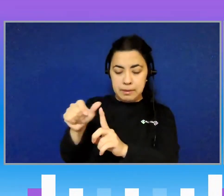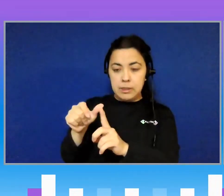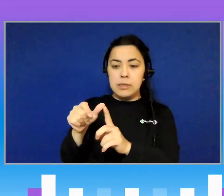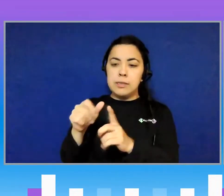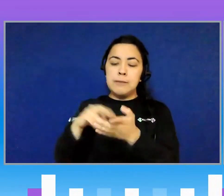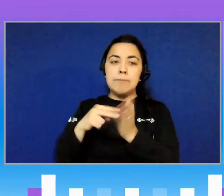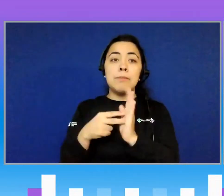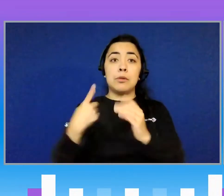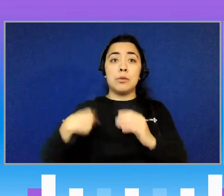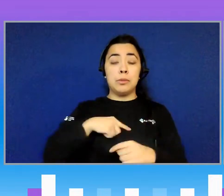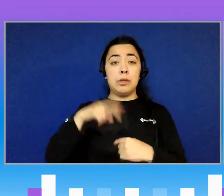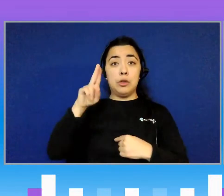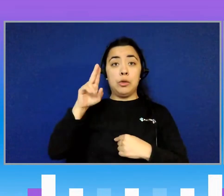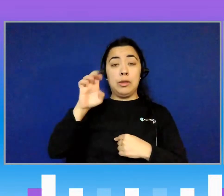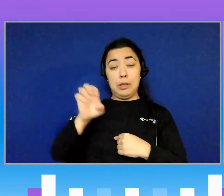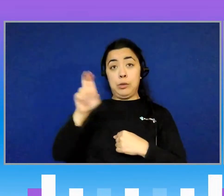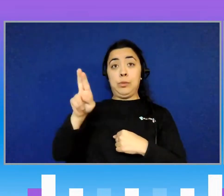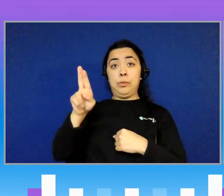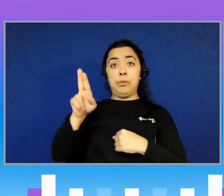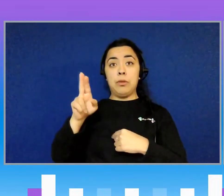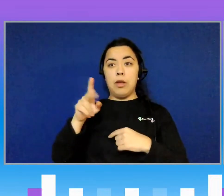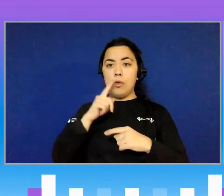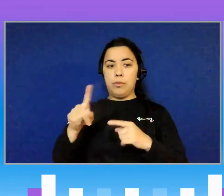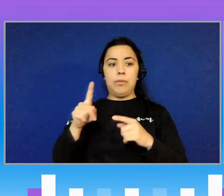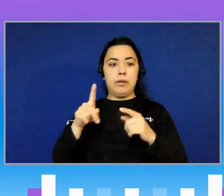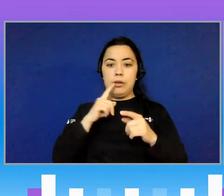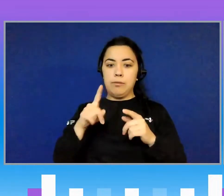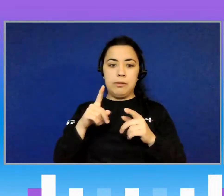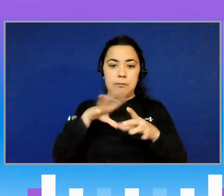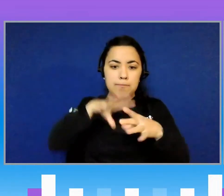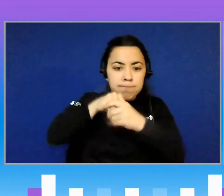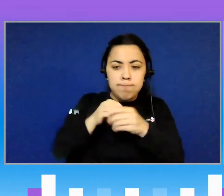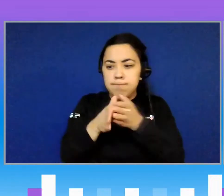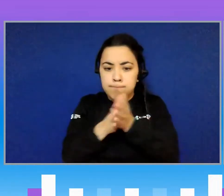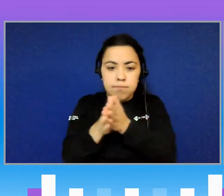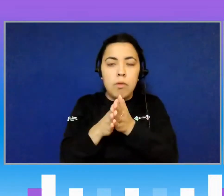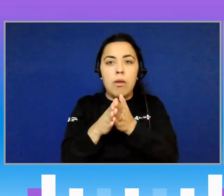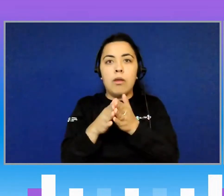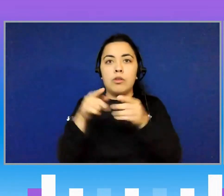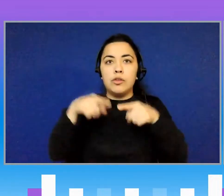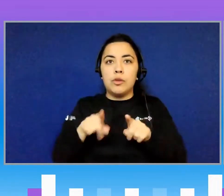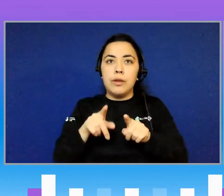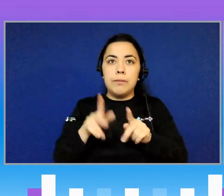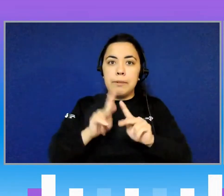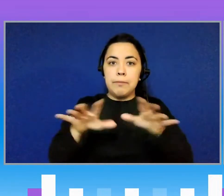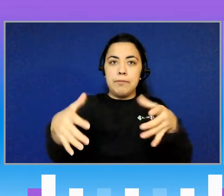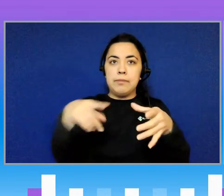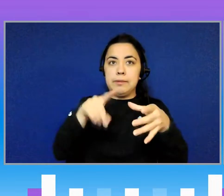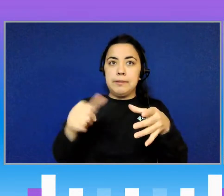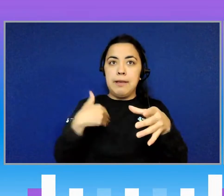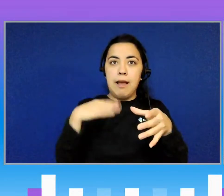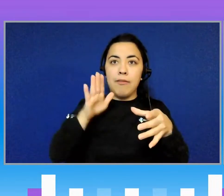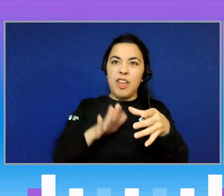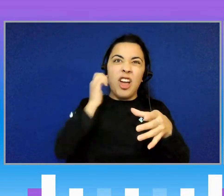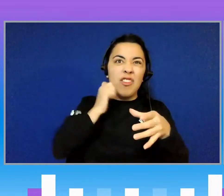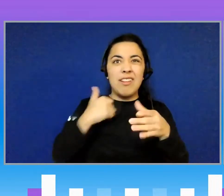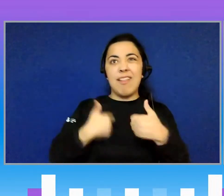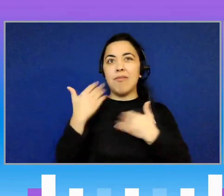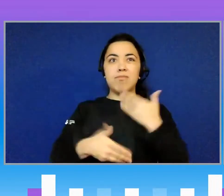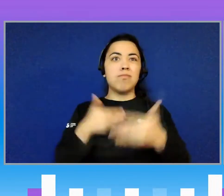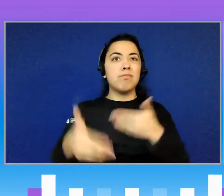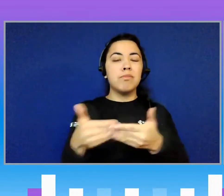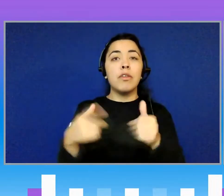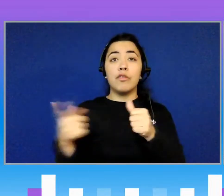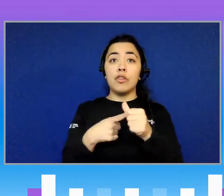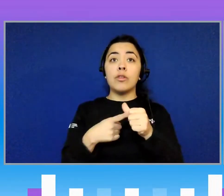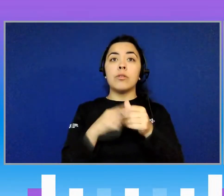increasingly present in the everyday life of persons with disabilities, with first initiative concerning